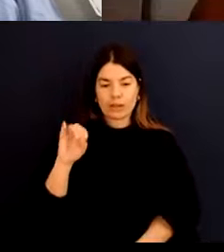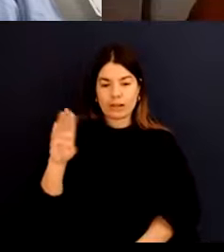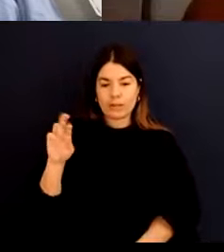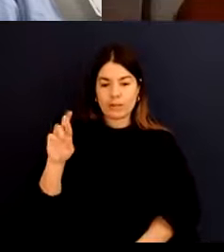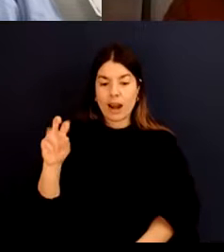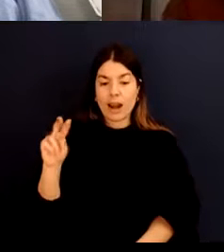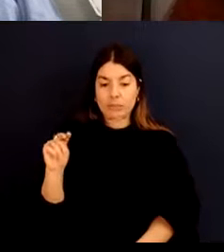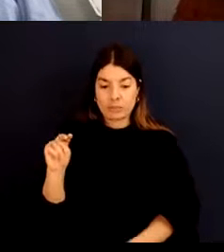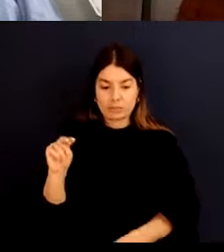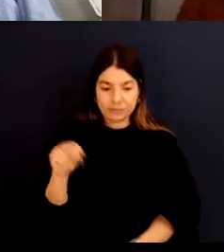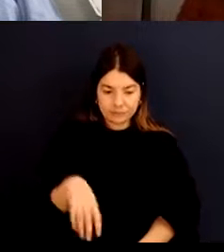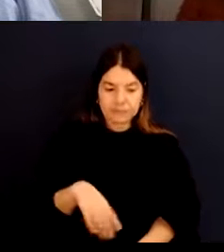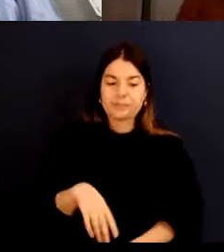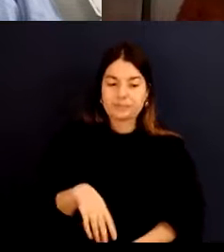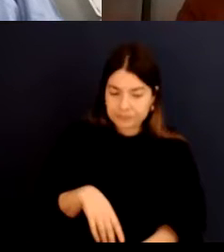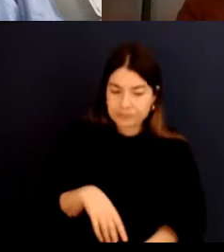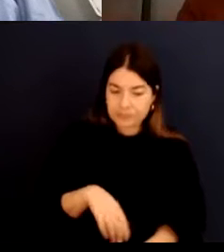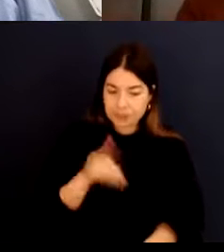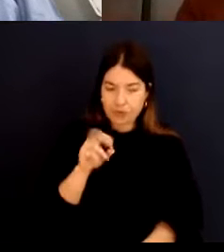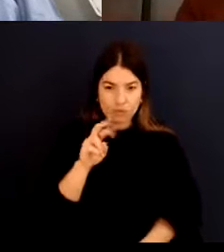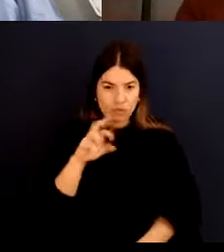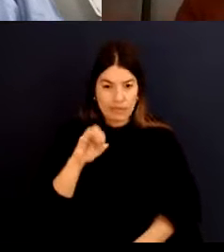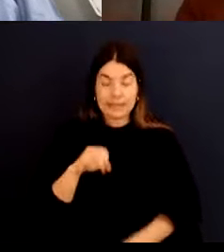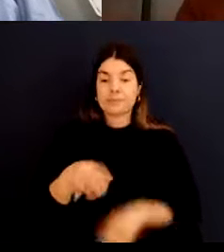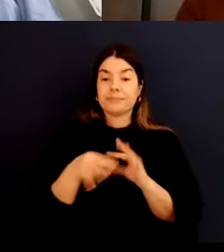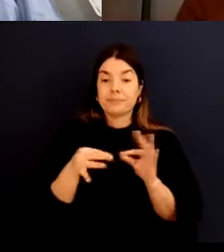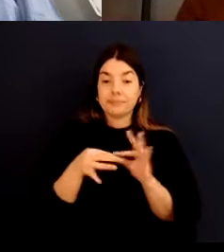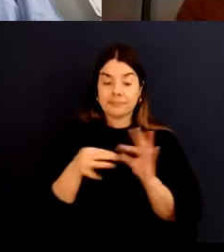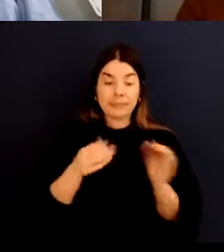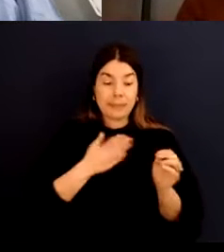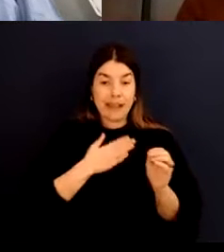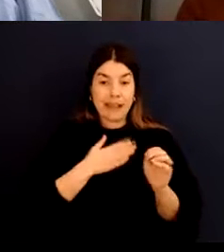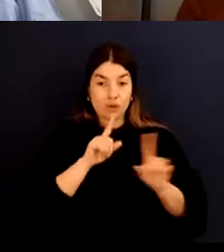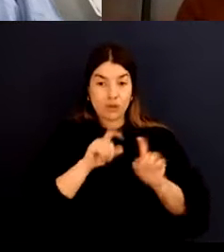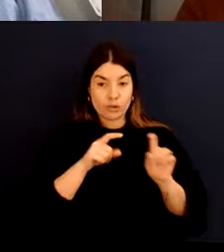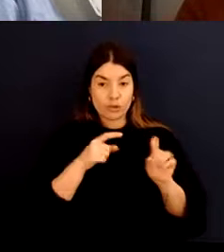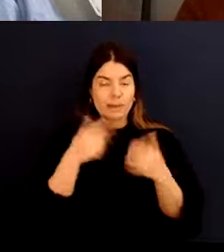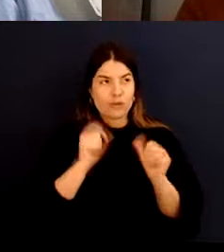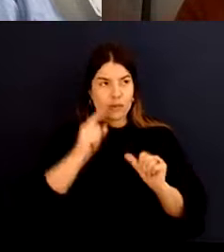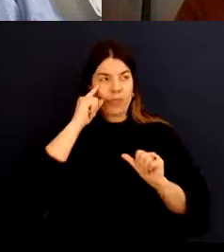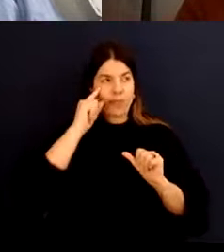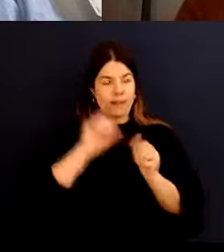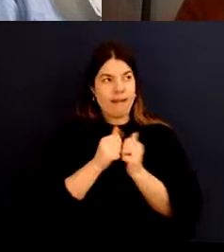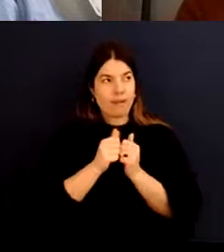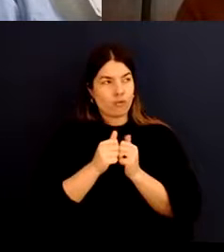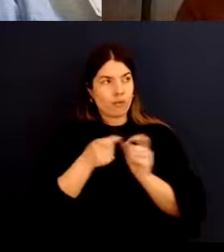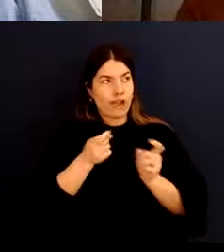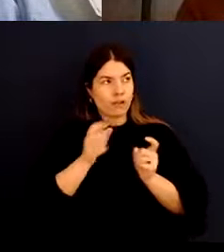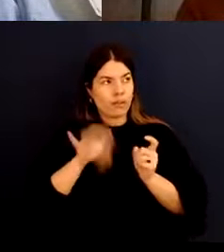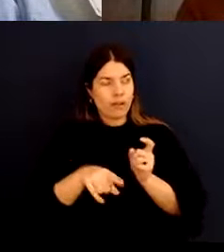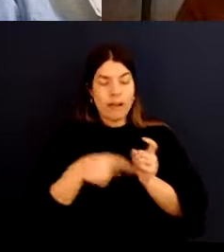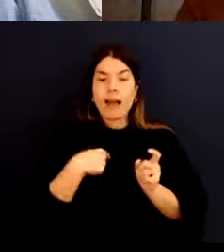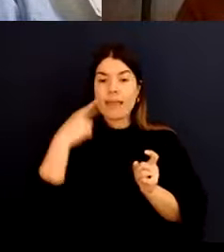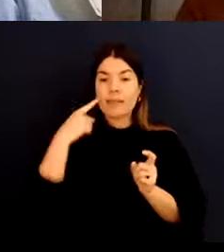Well, that encompasses a lot, but I know in my questionnaire, trying to think of how to handle that, I would propose administrative changes within the